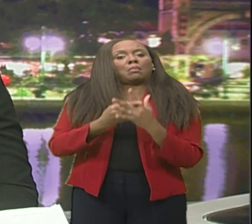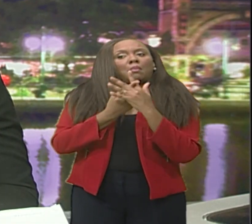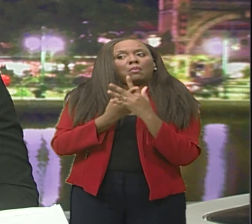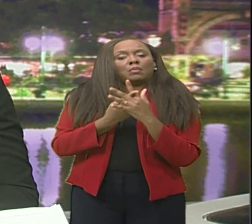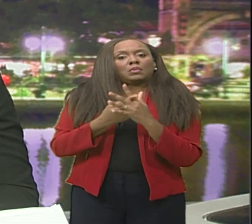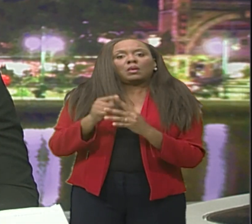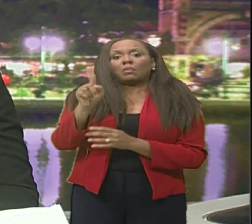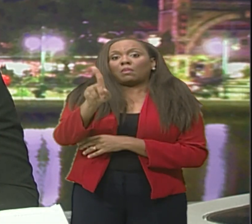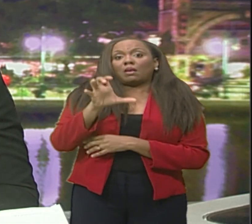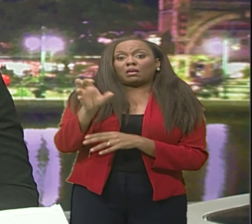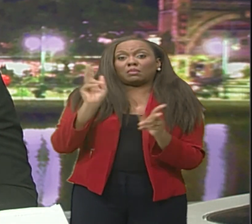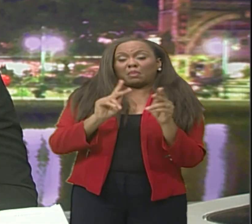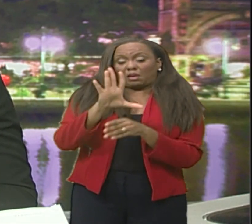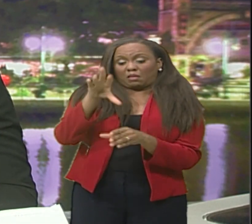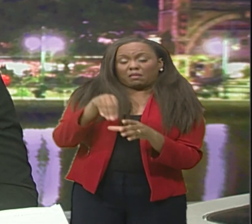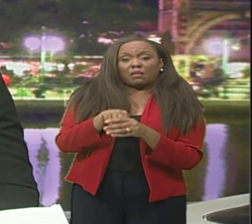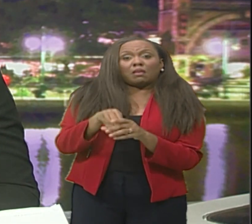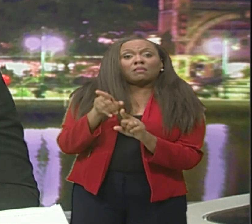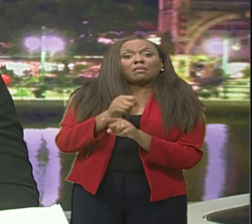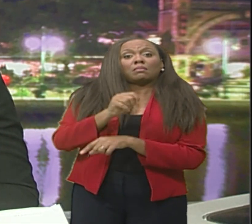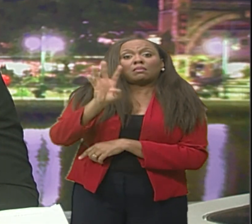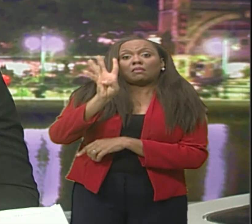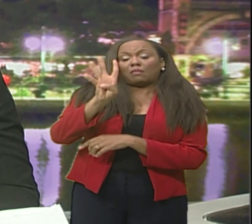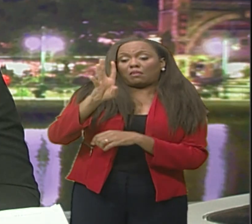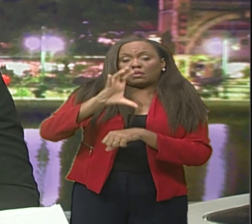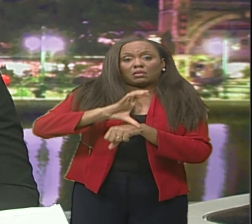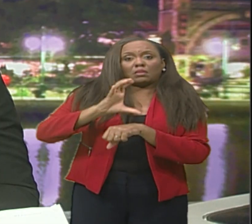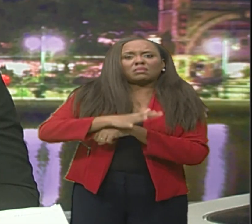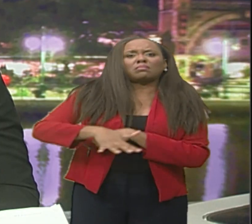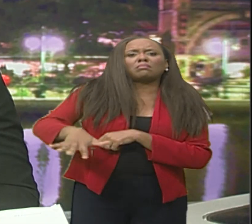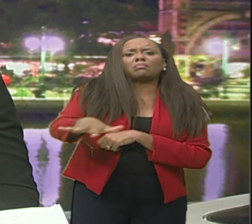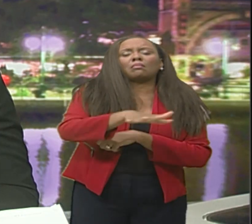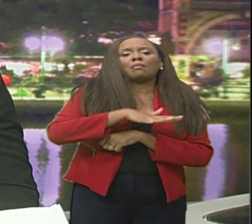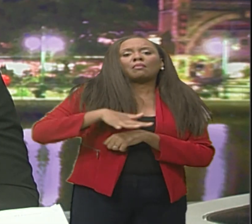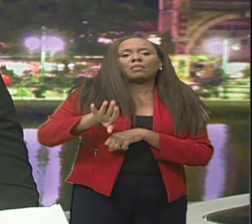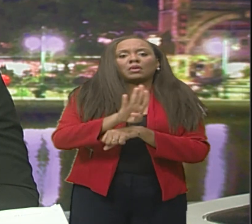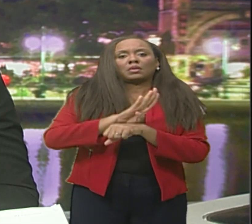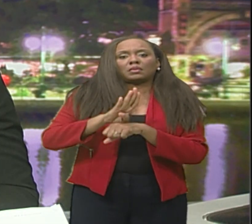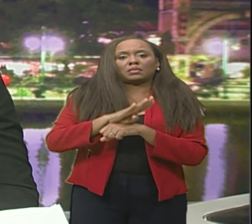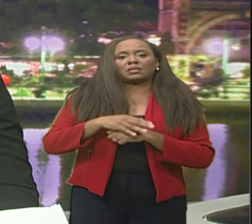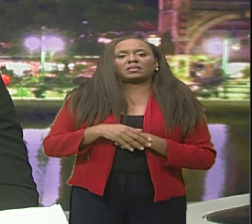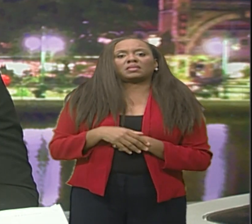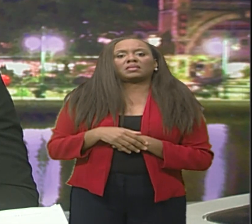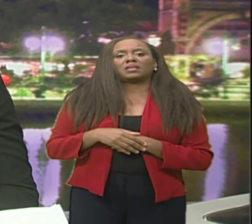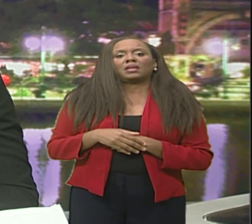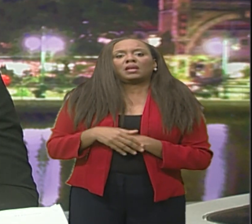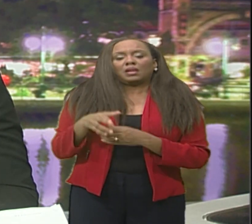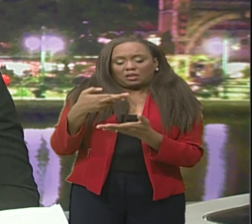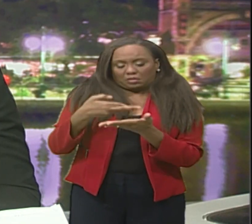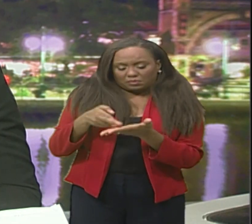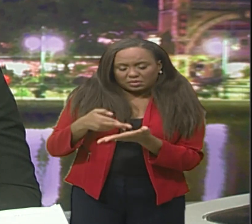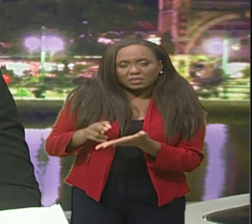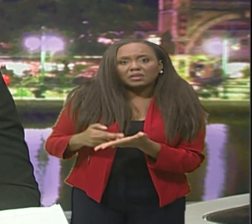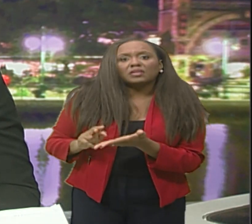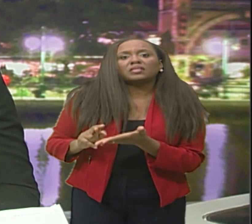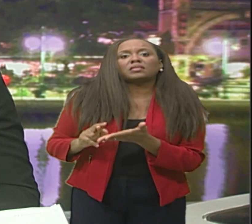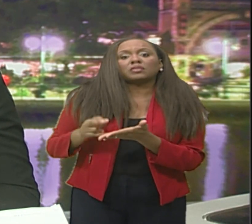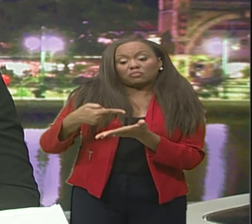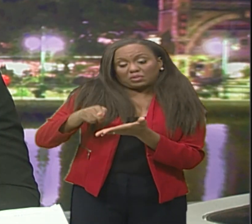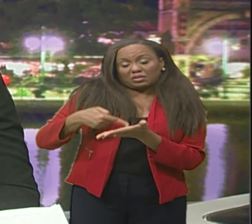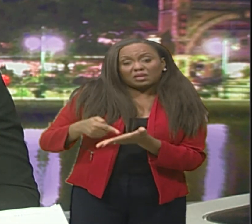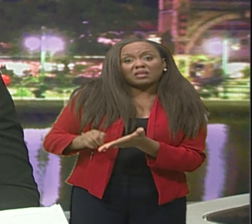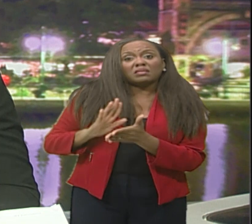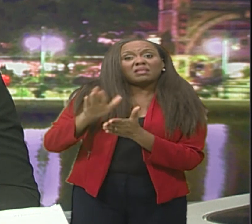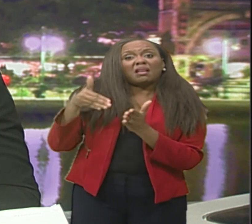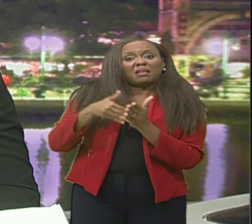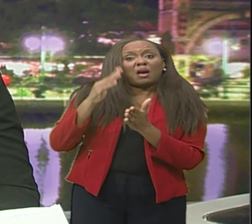from 4 churches across the island. It will be conducted by the George Allen Chronic Disease Research Center. Reviewing the